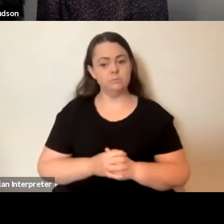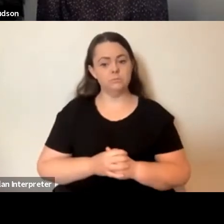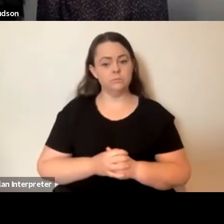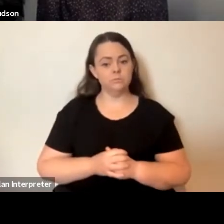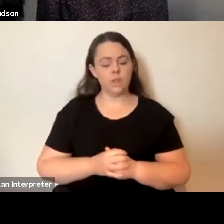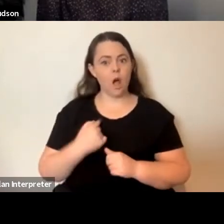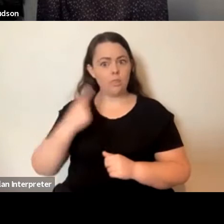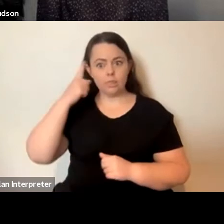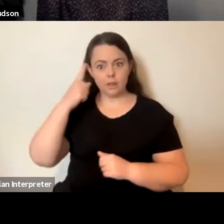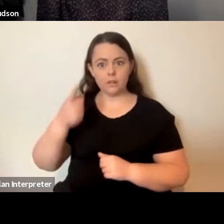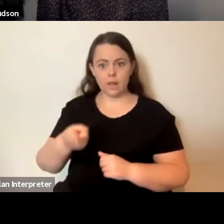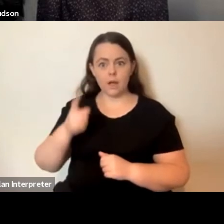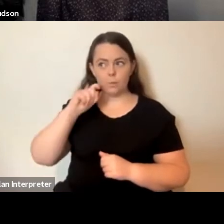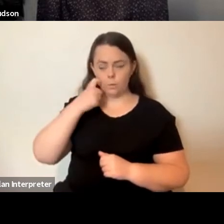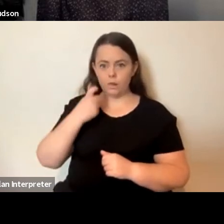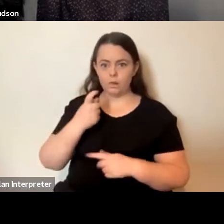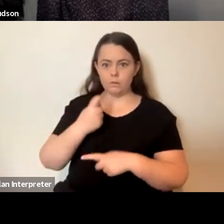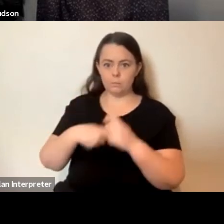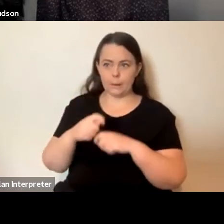in isolation and then